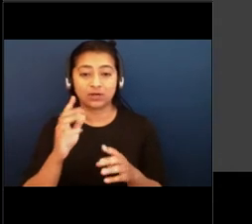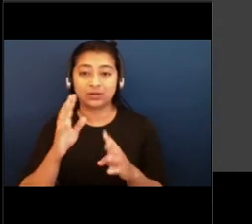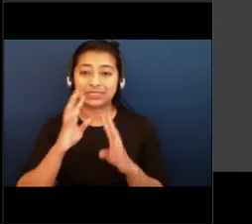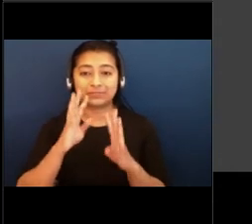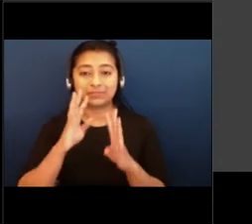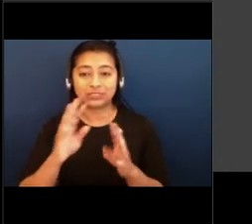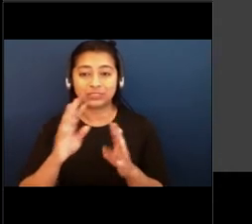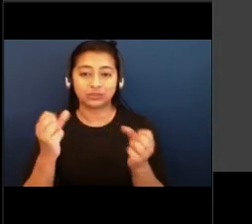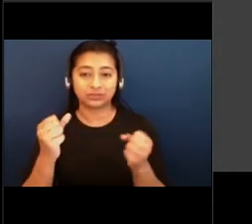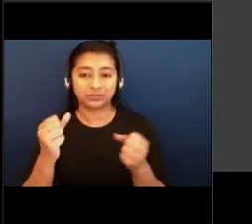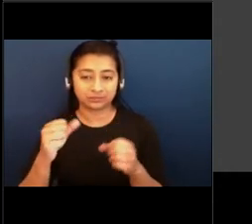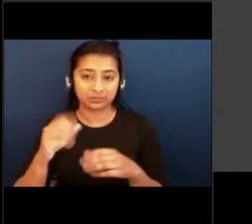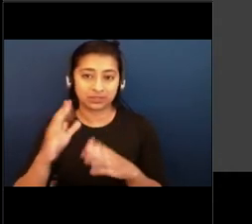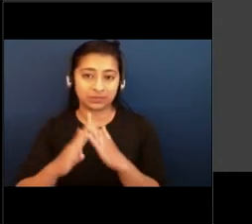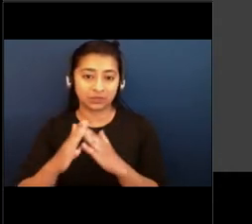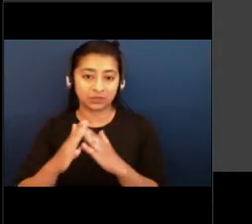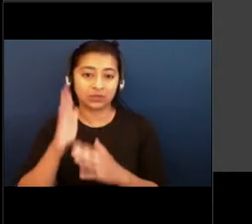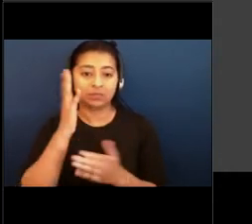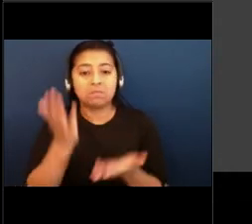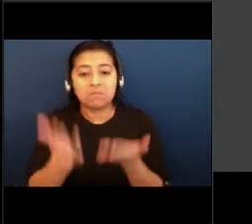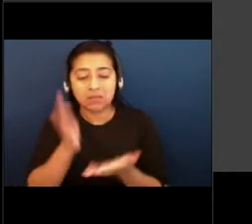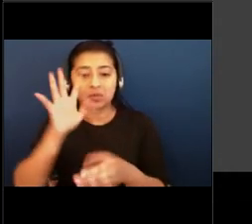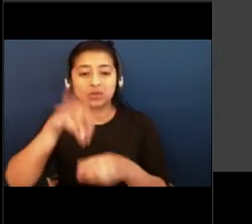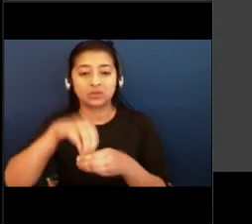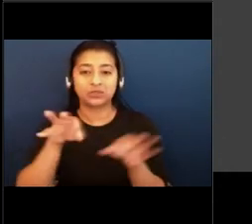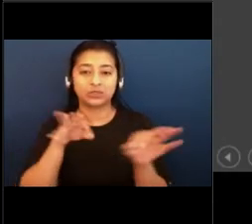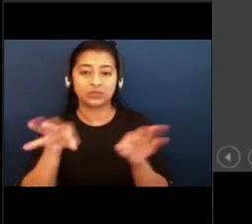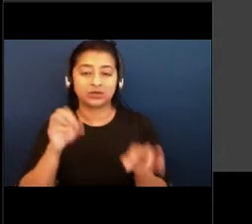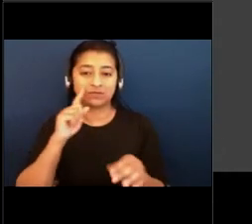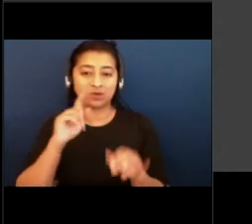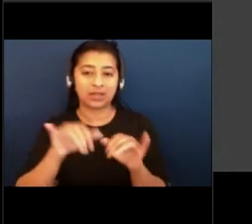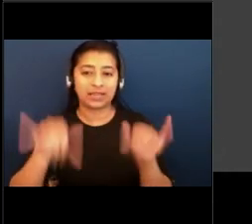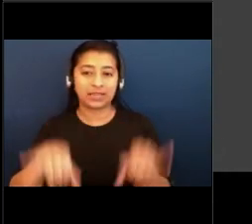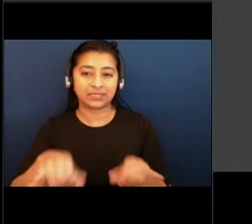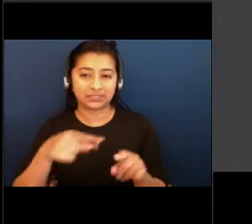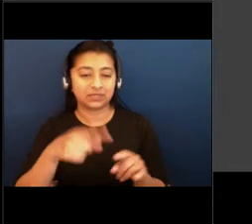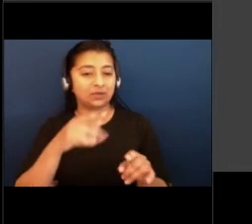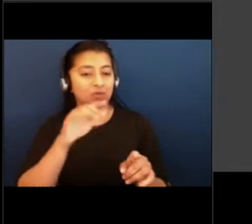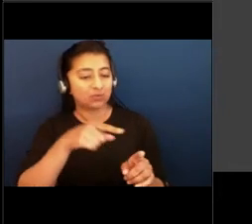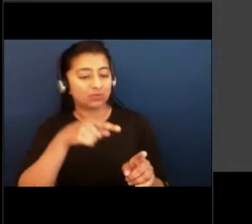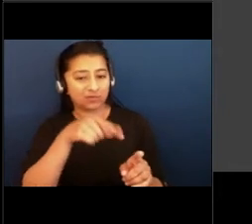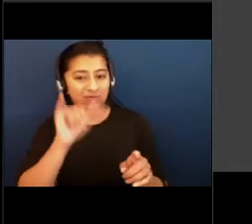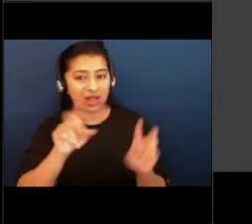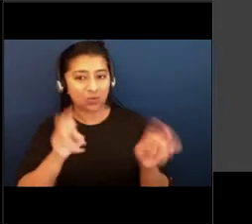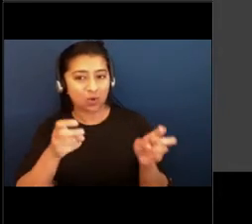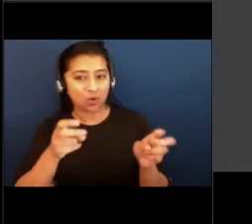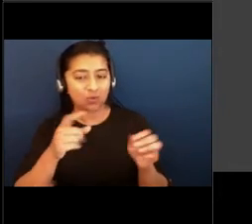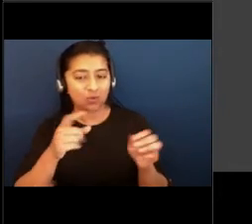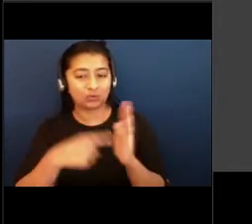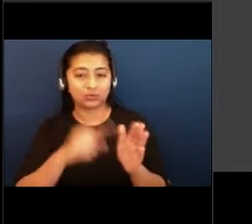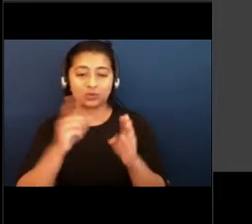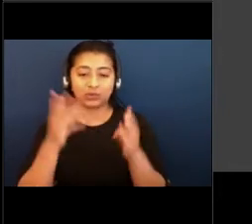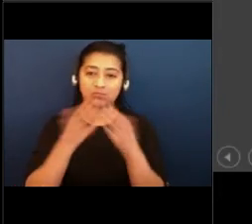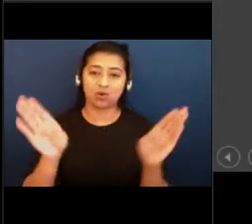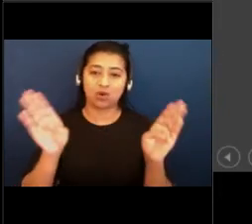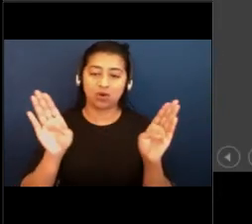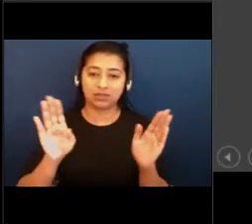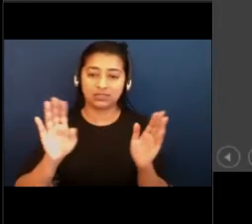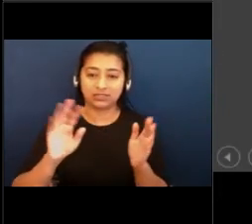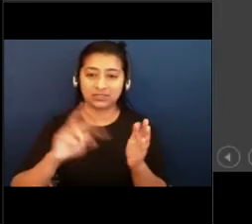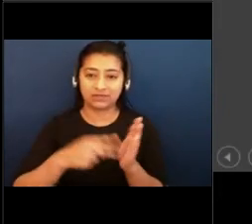may include a description of the language system. So this is a very holistic, broad definition